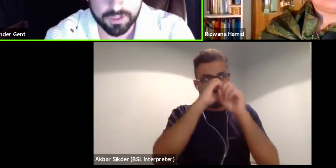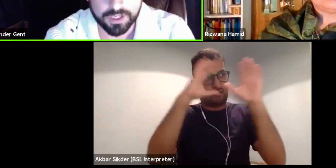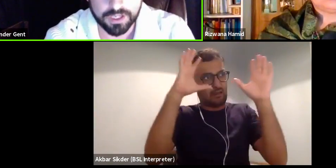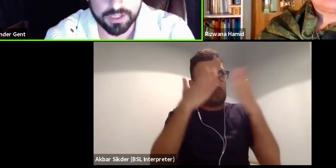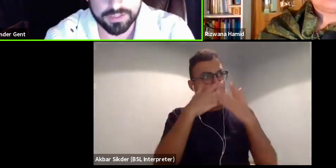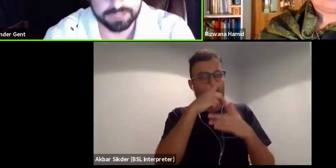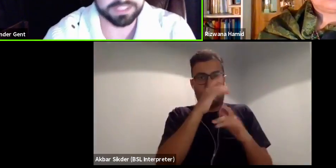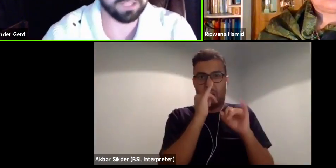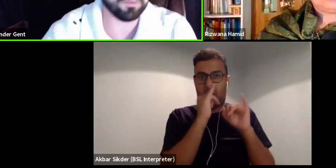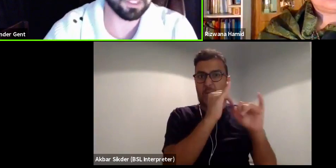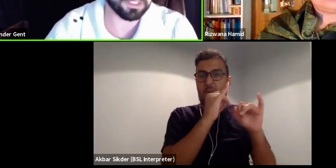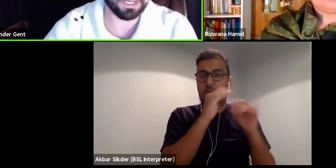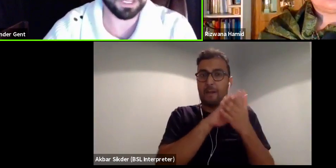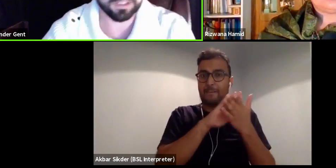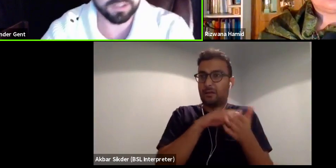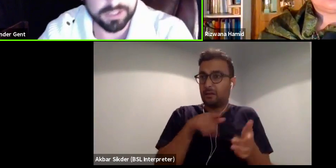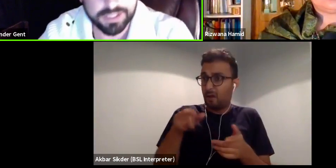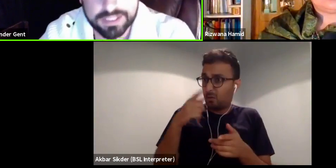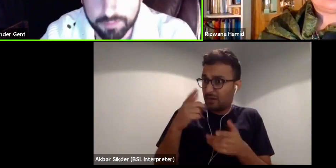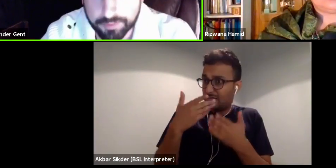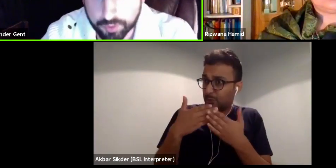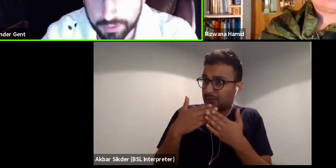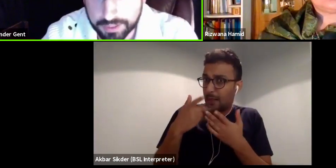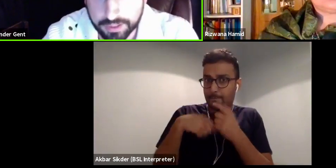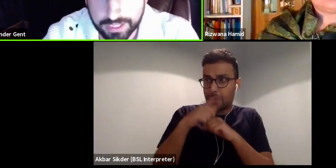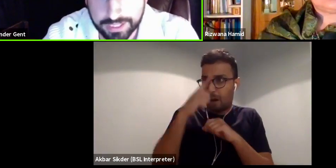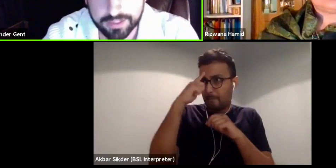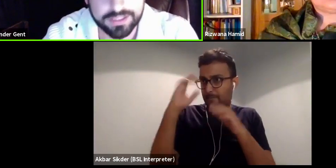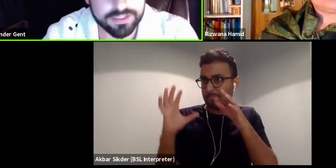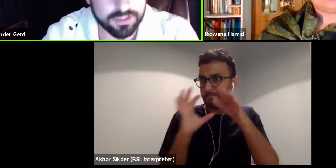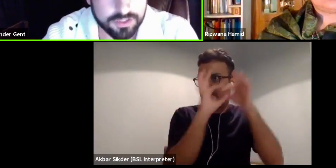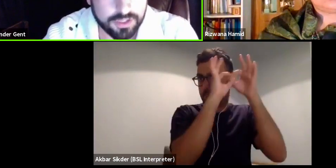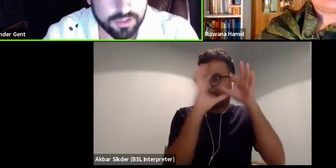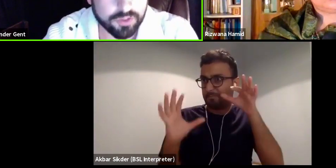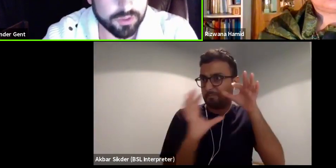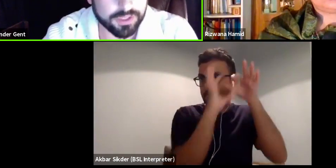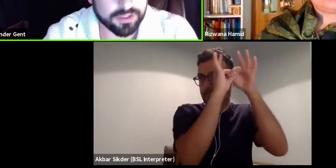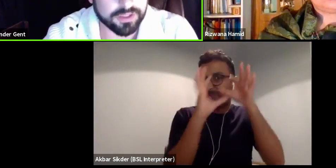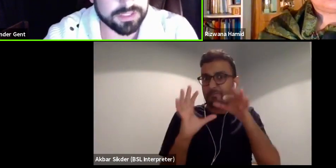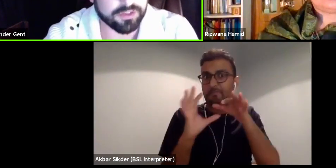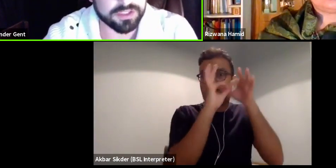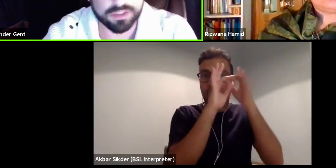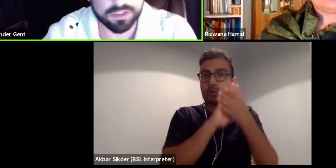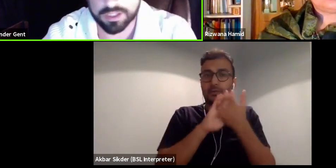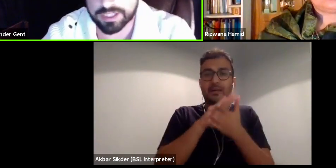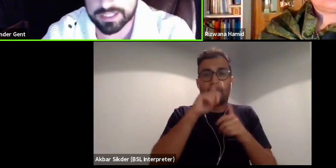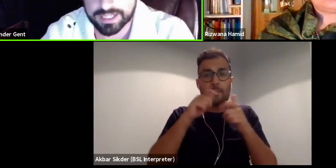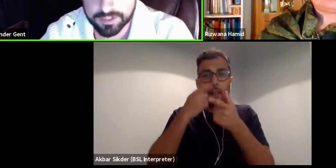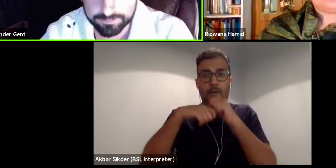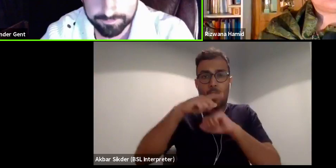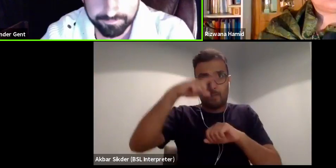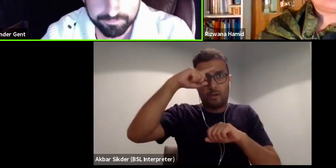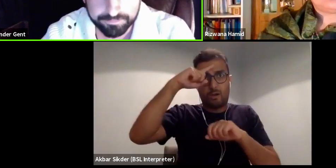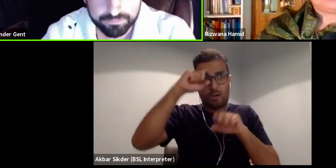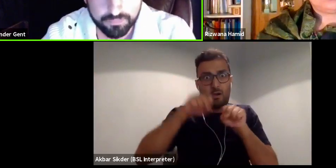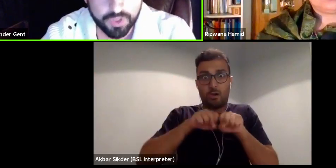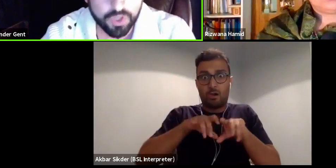Muslims. This can be seen with the spike in Islamophobic hate incidents following terrorist